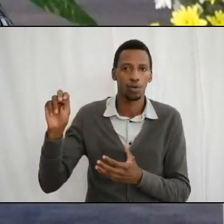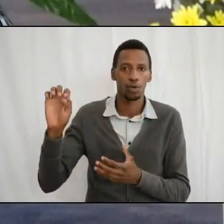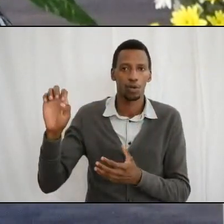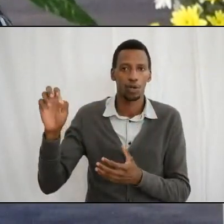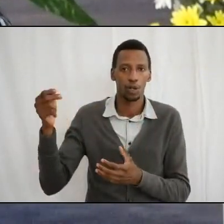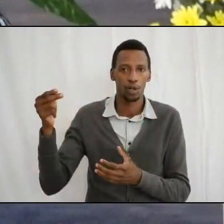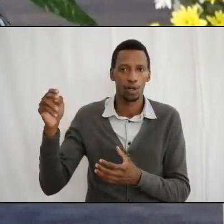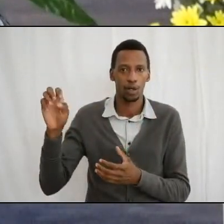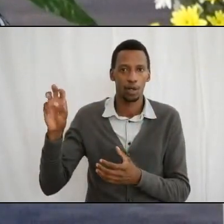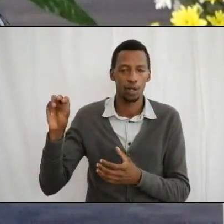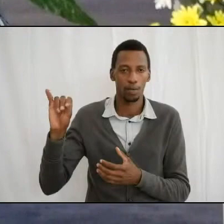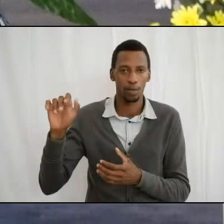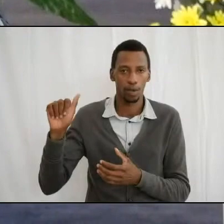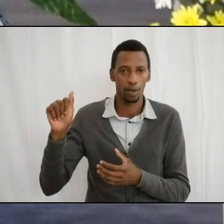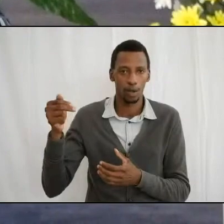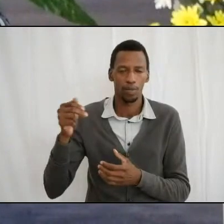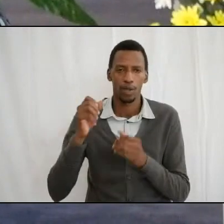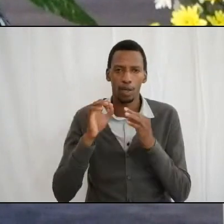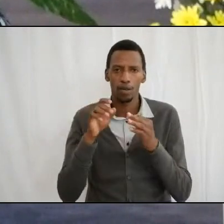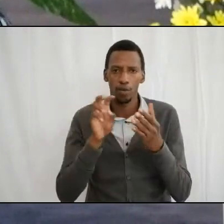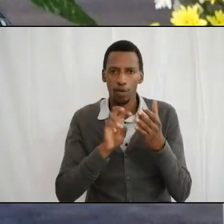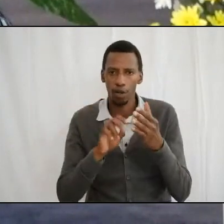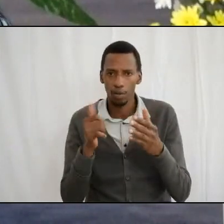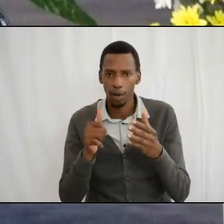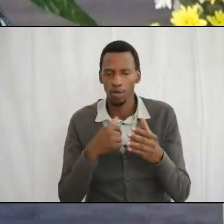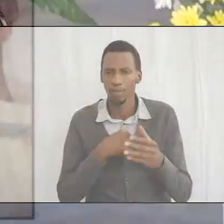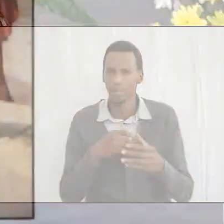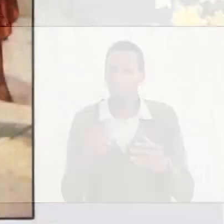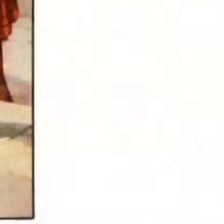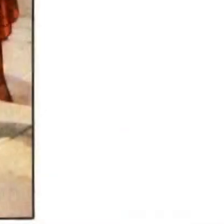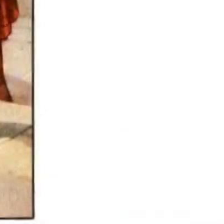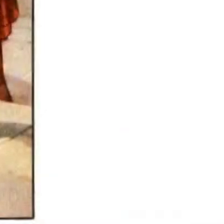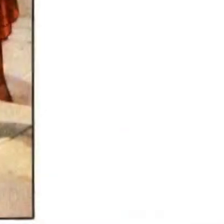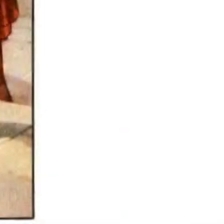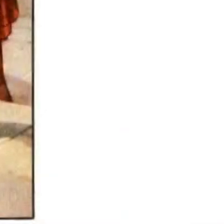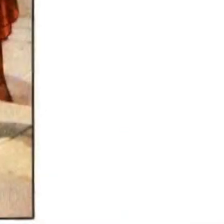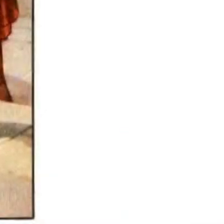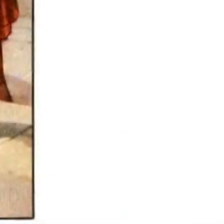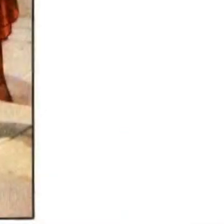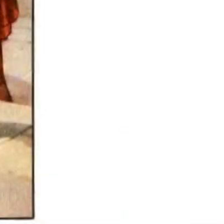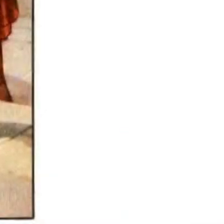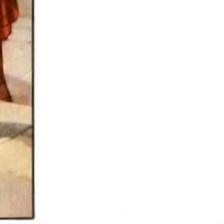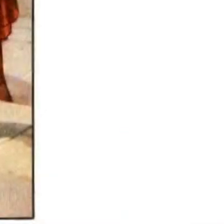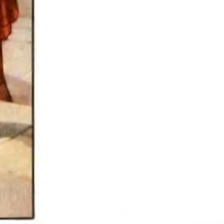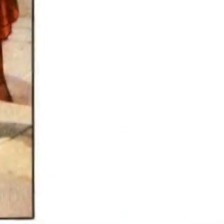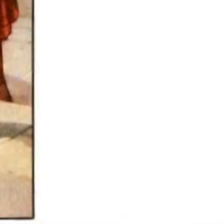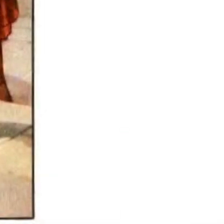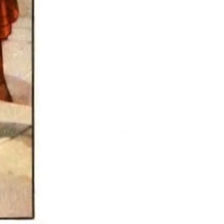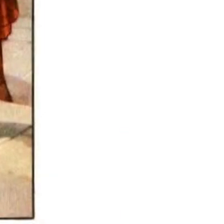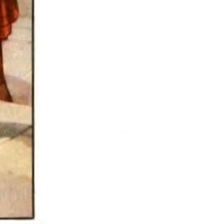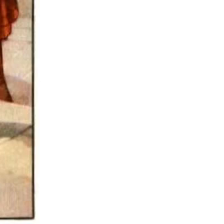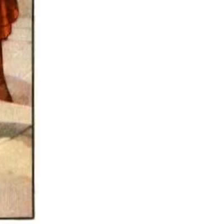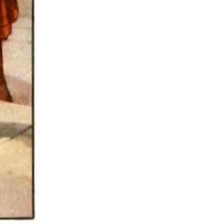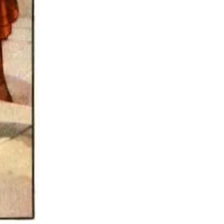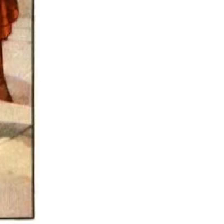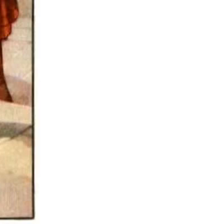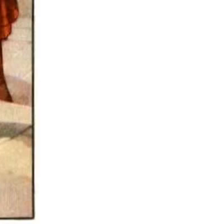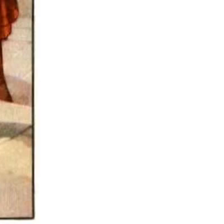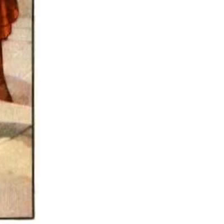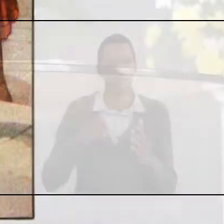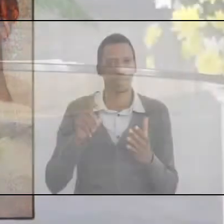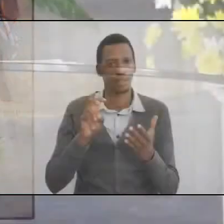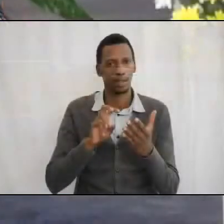I so strongly encourage you to read it. Any leader should read the book of Nehemiah. It